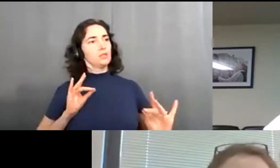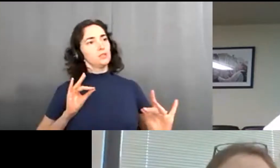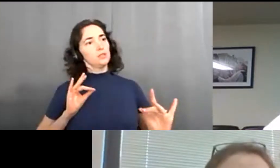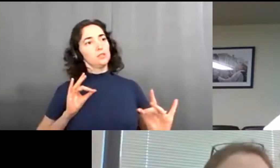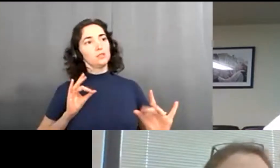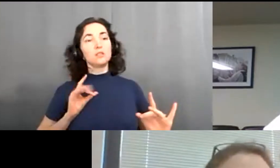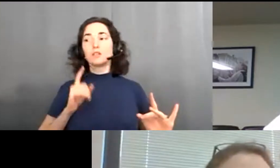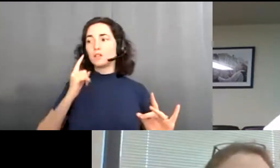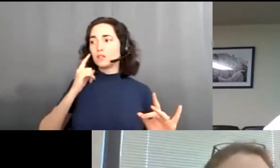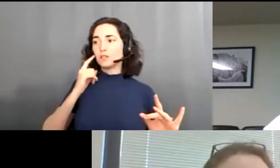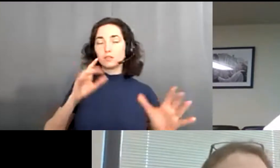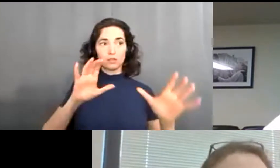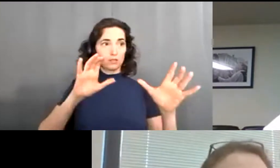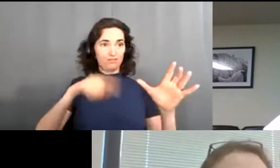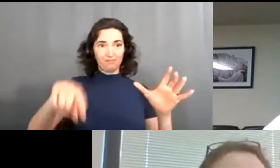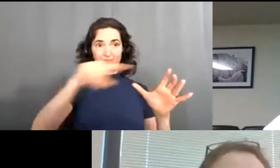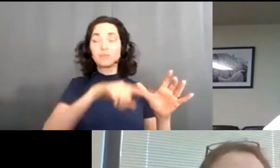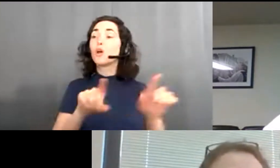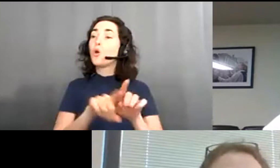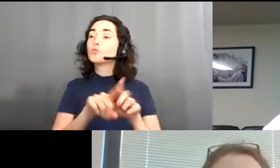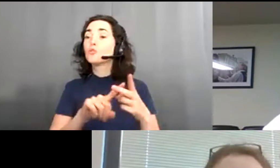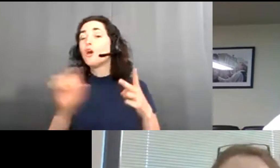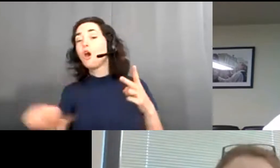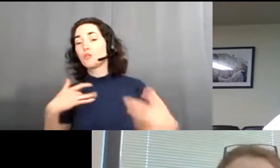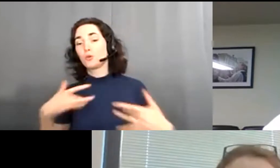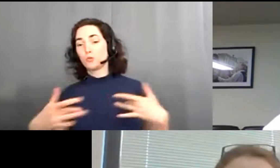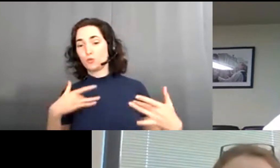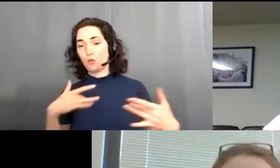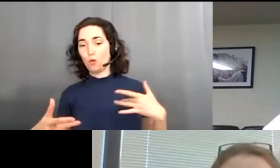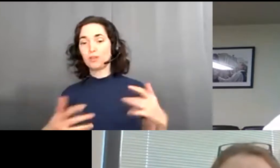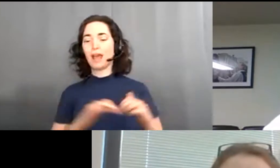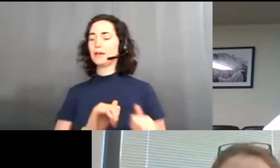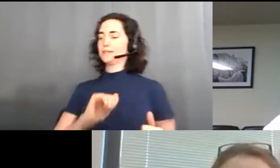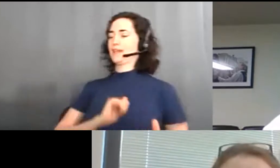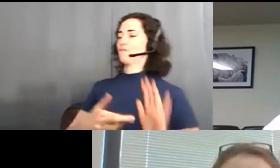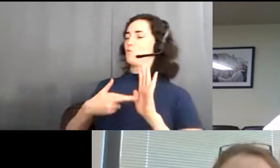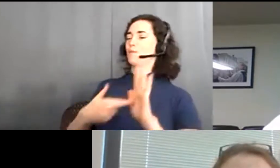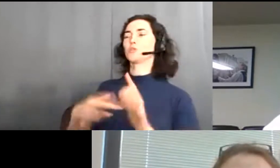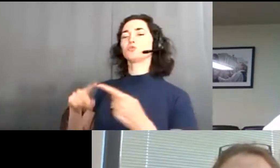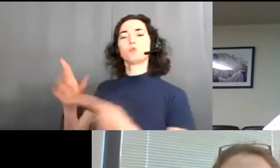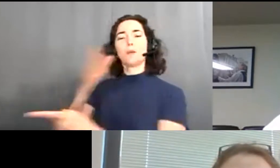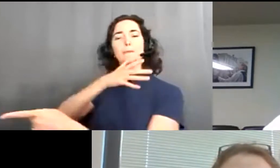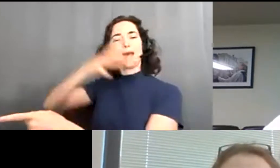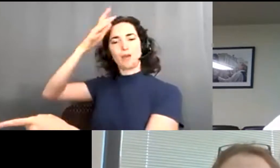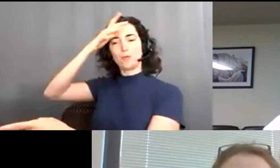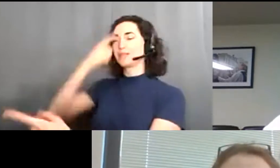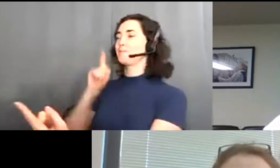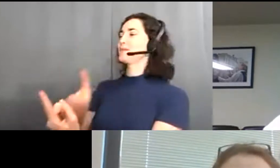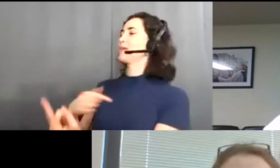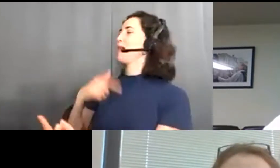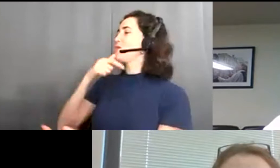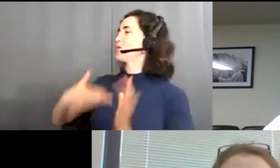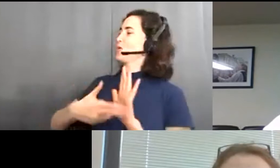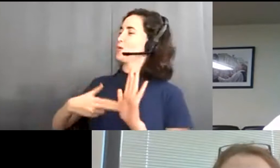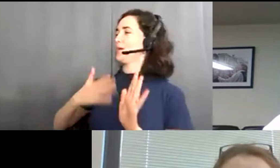of people. There's also concerns too in the way that they represent themselves to the parents about